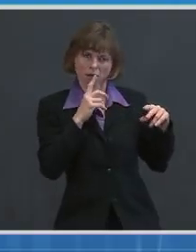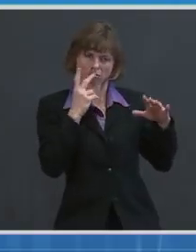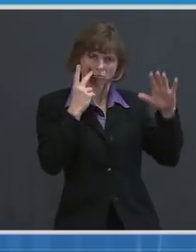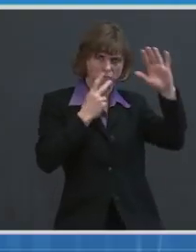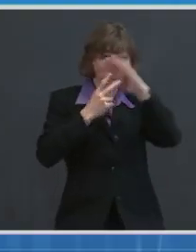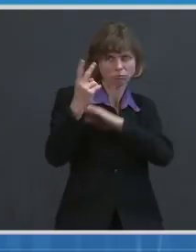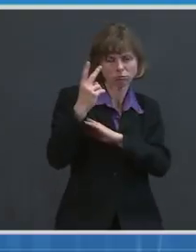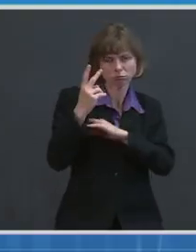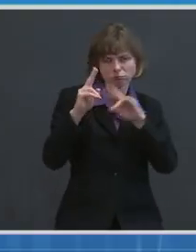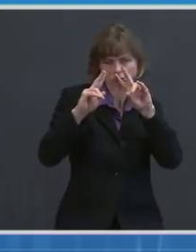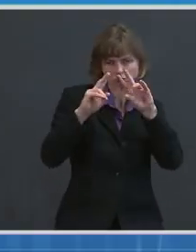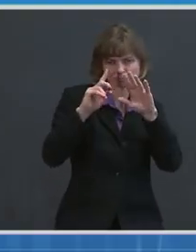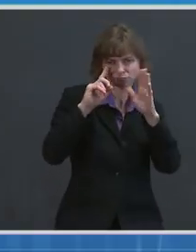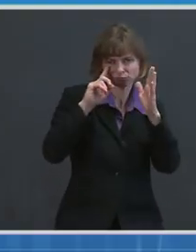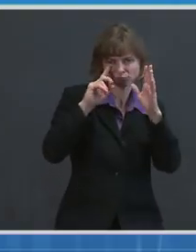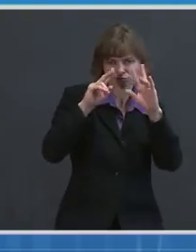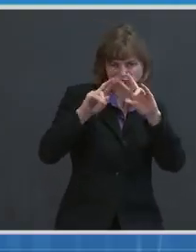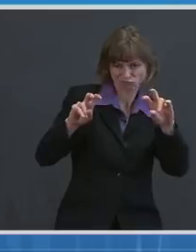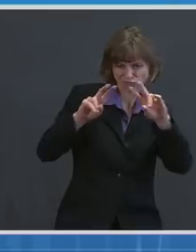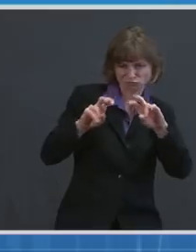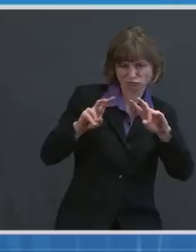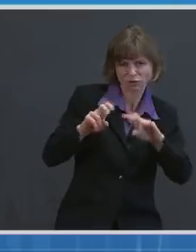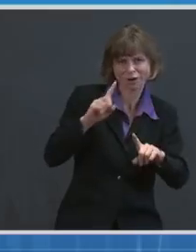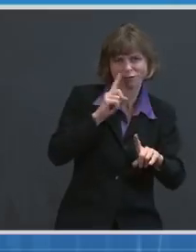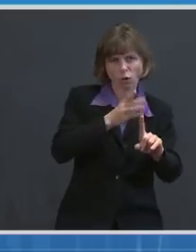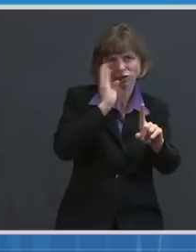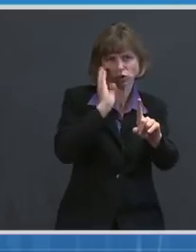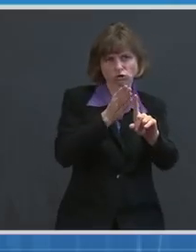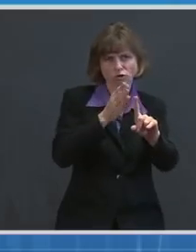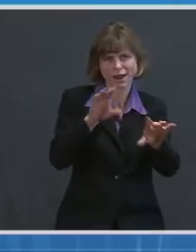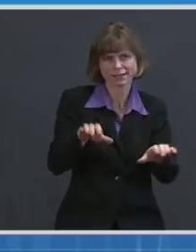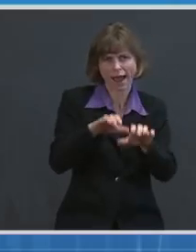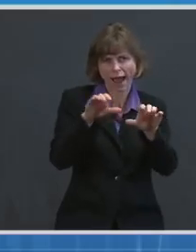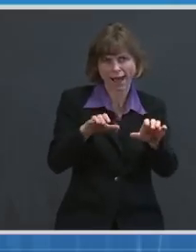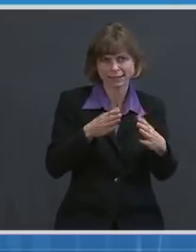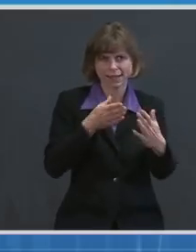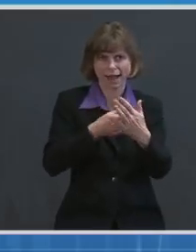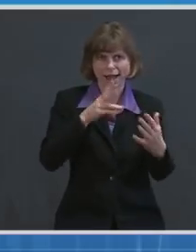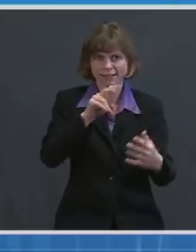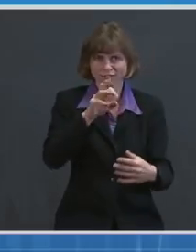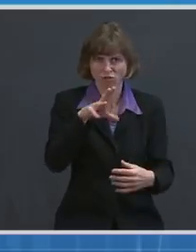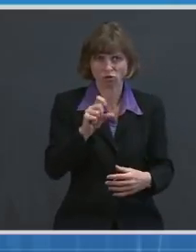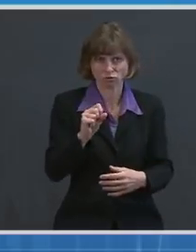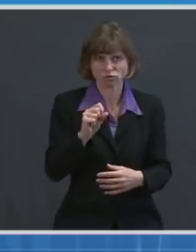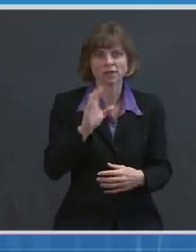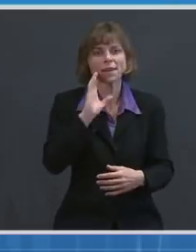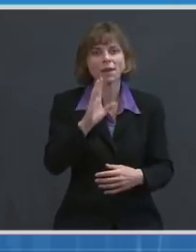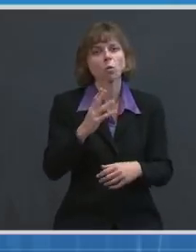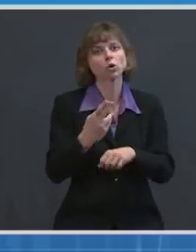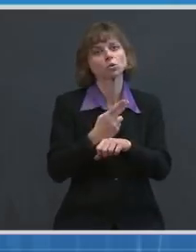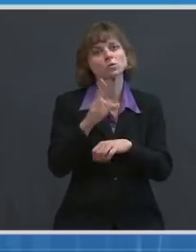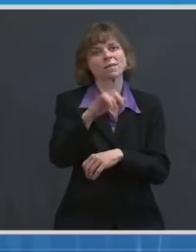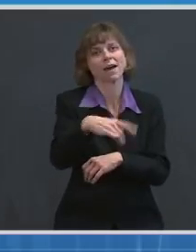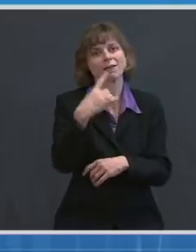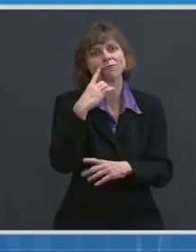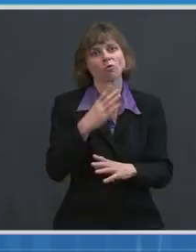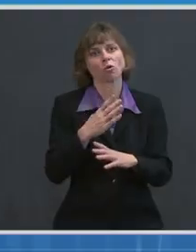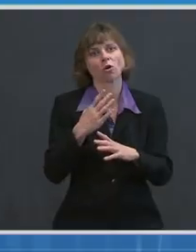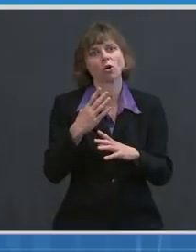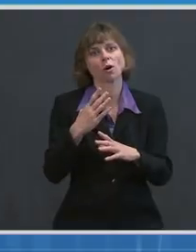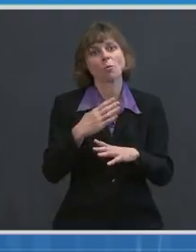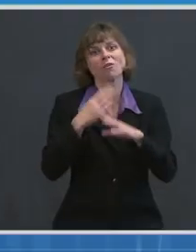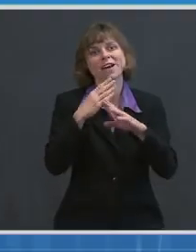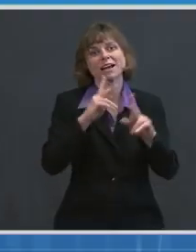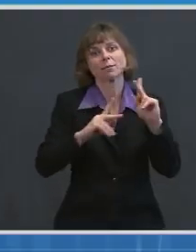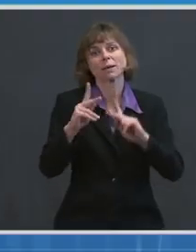way for direct-acting antivirals, which are going to be used to prevent people from progressing in their